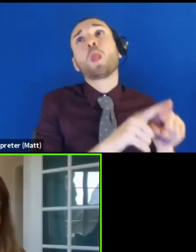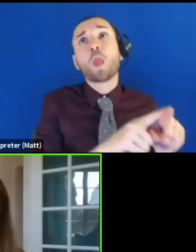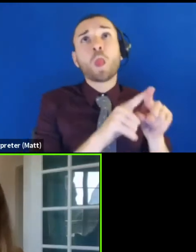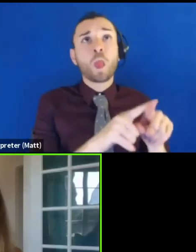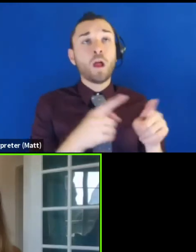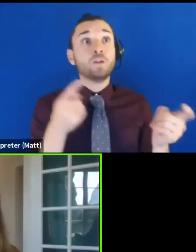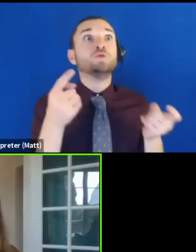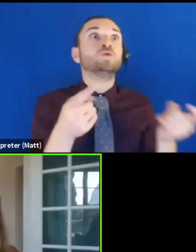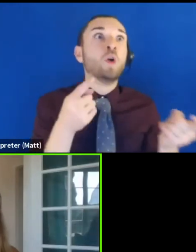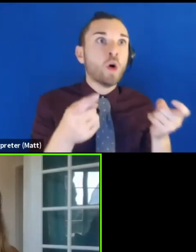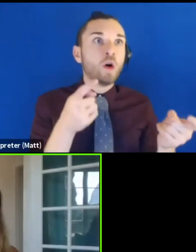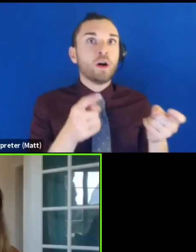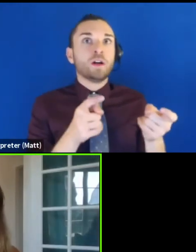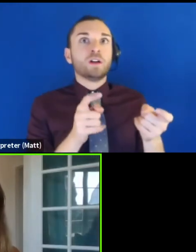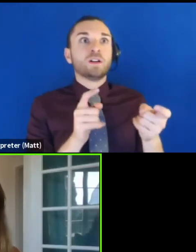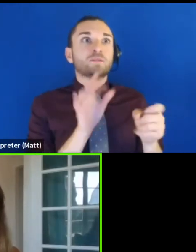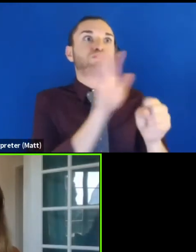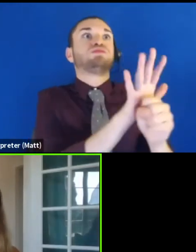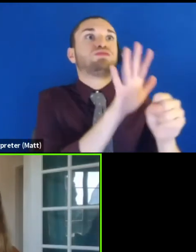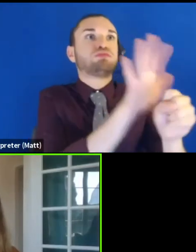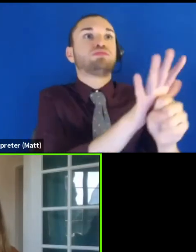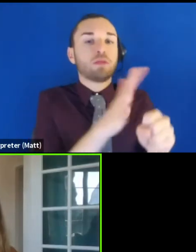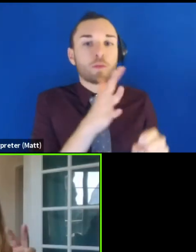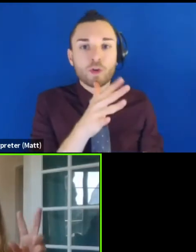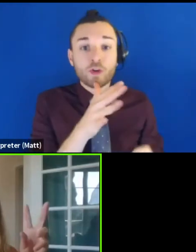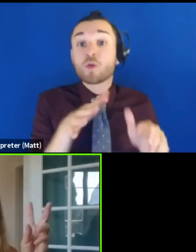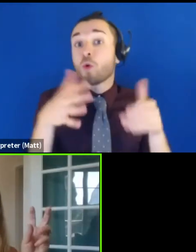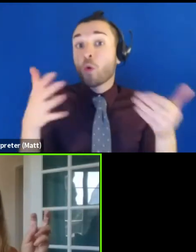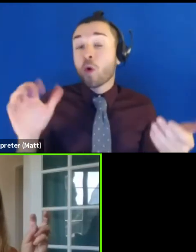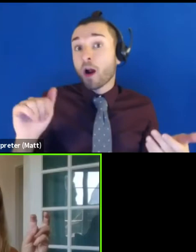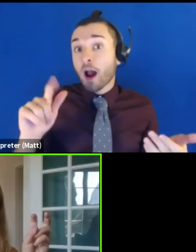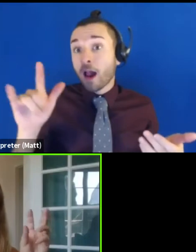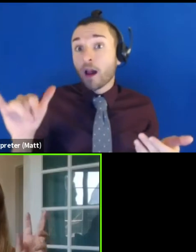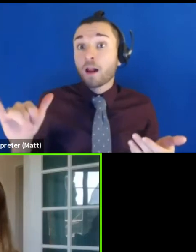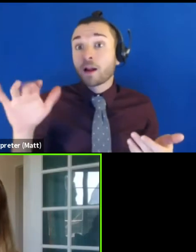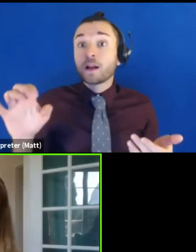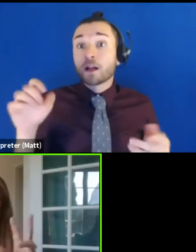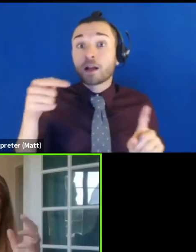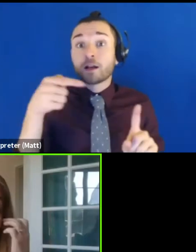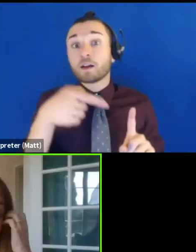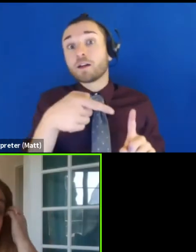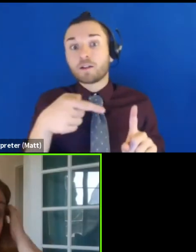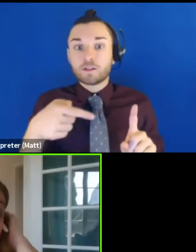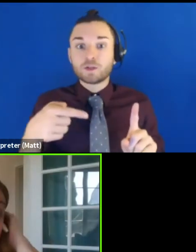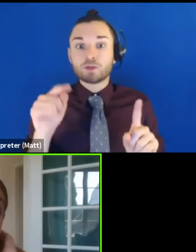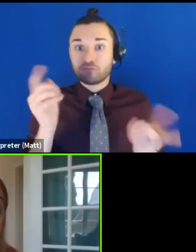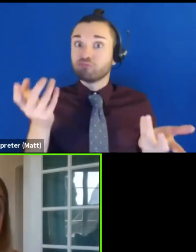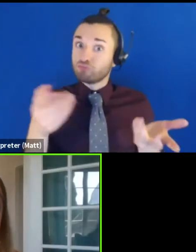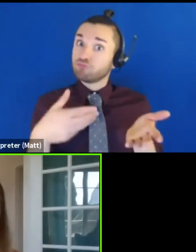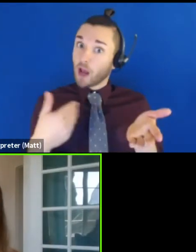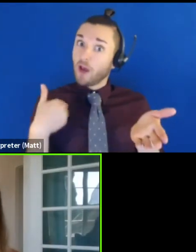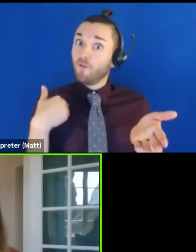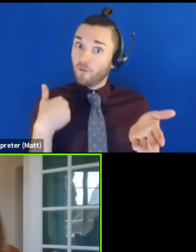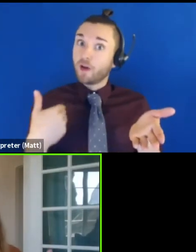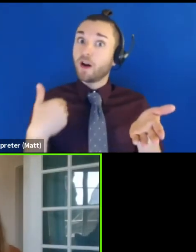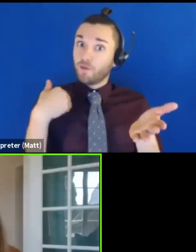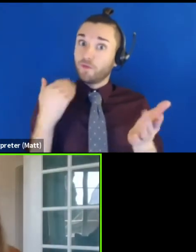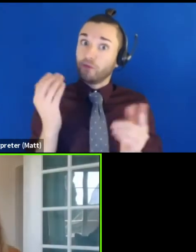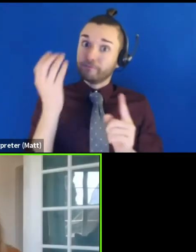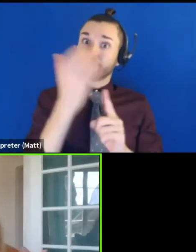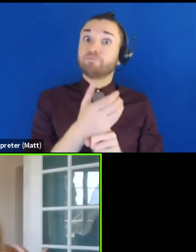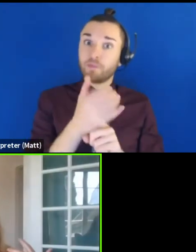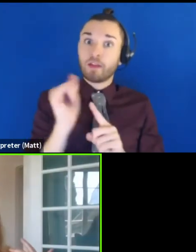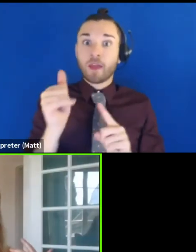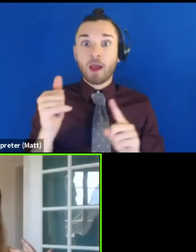slightly overbearing mother. We can talk about Allie as the exhibiting stereotype traits such as